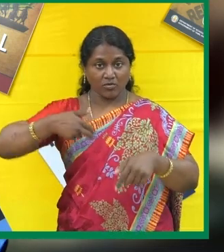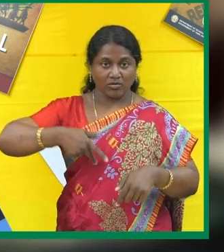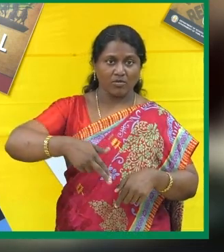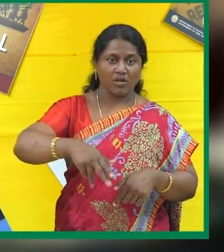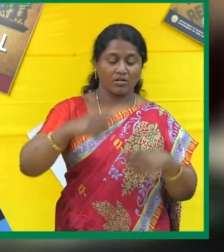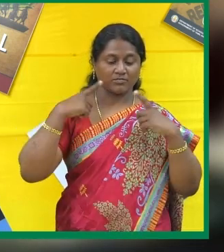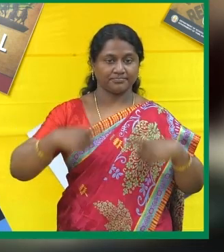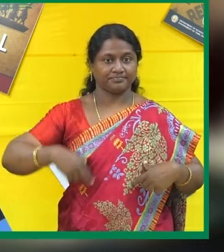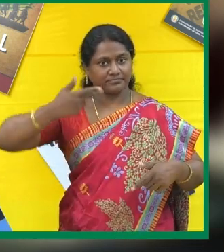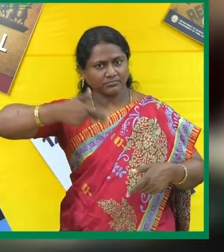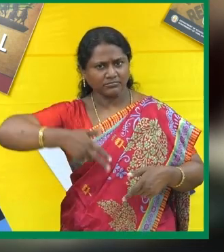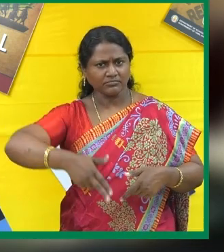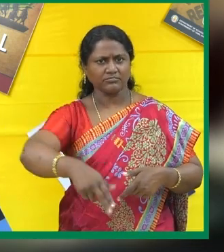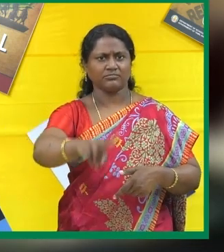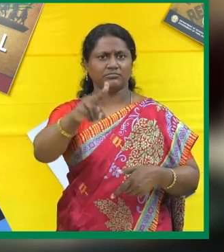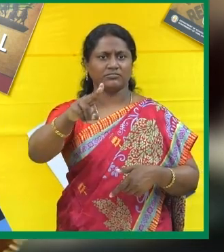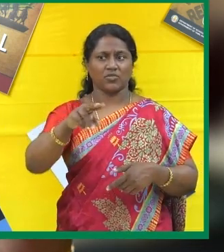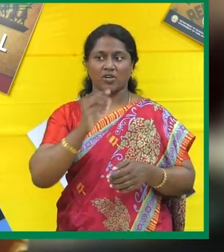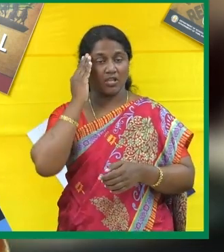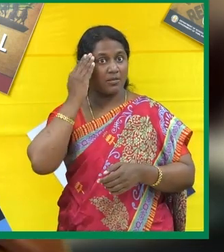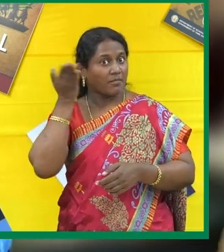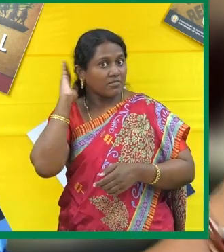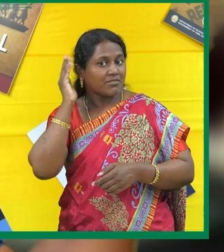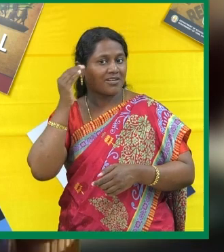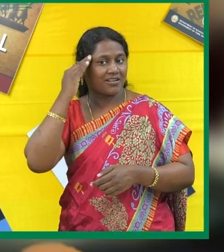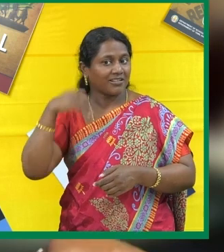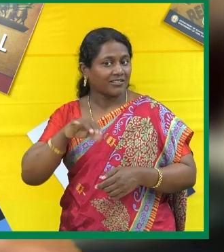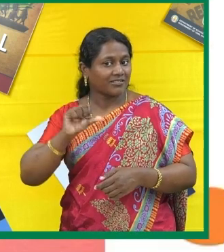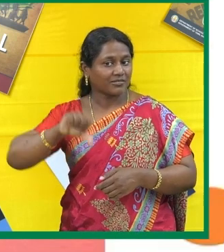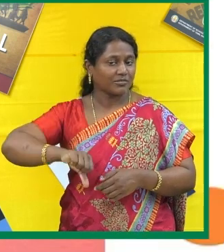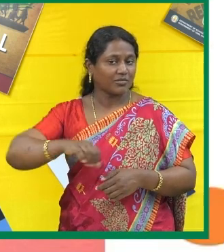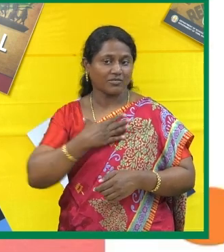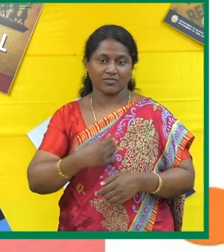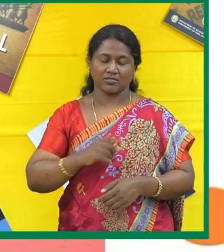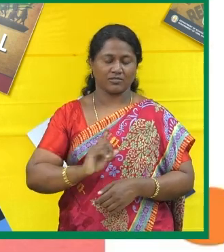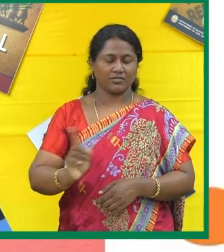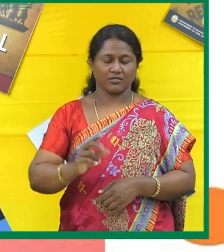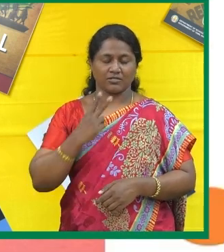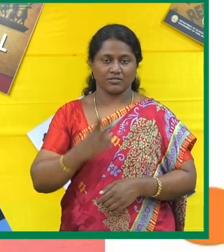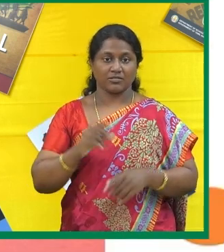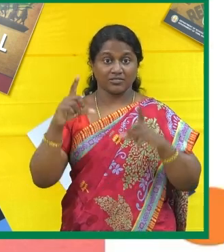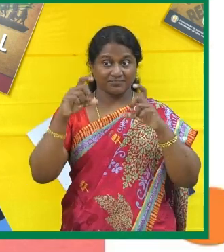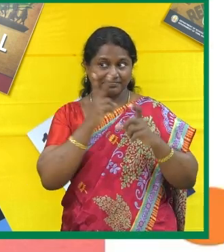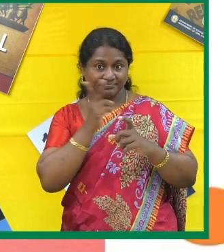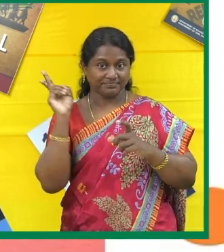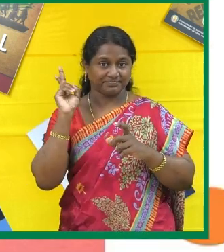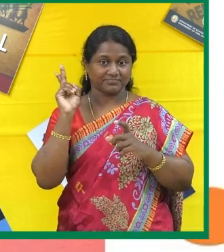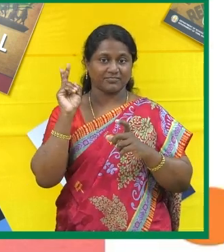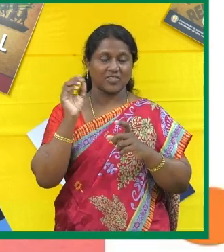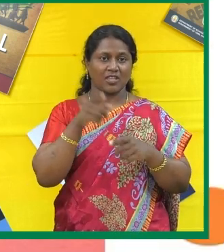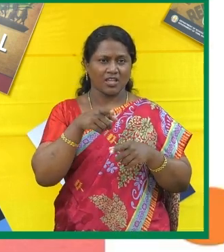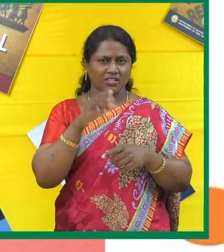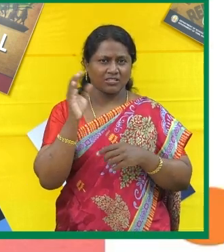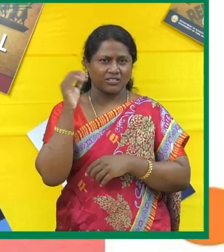idea of the poet here. Not mourning for the things that disappear. See the picture, that kite is moving away, she lose